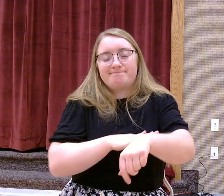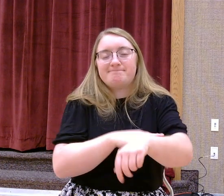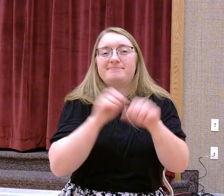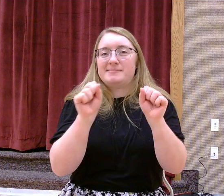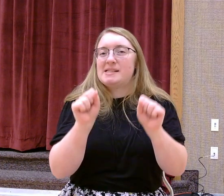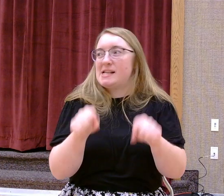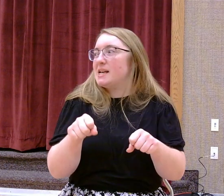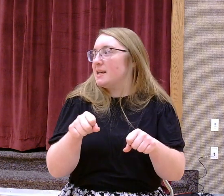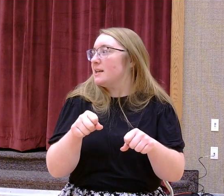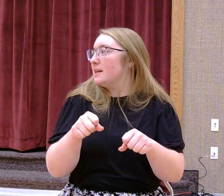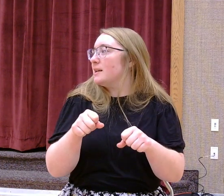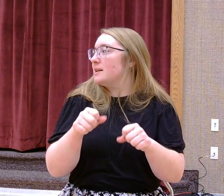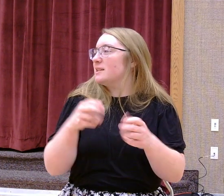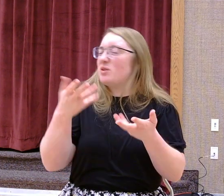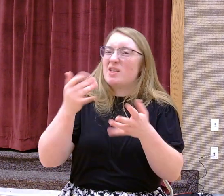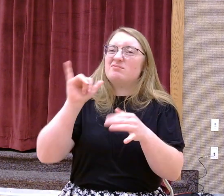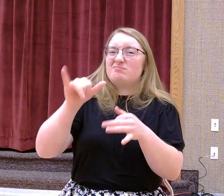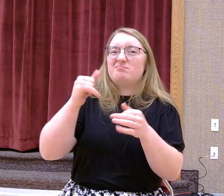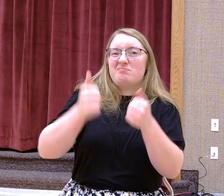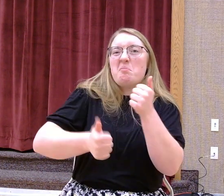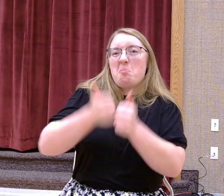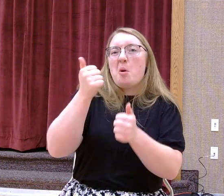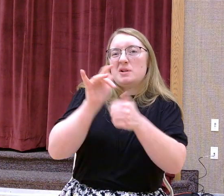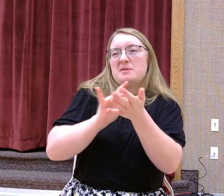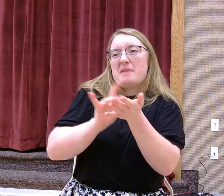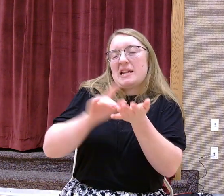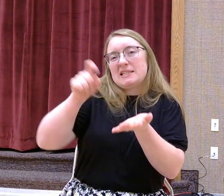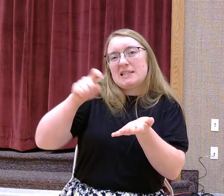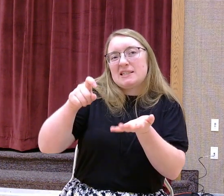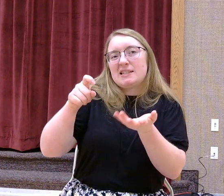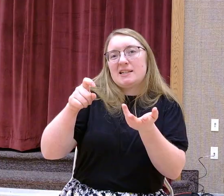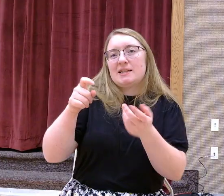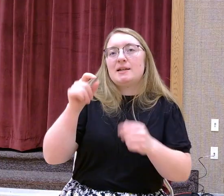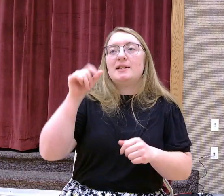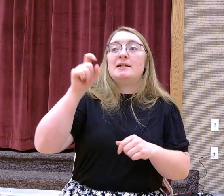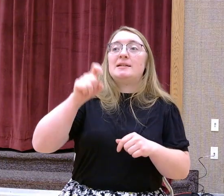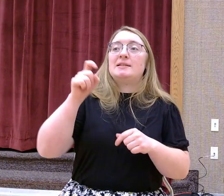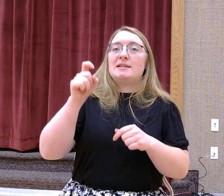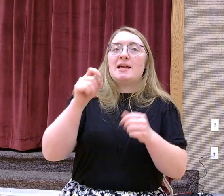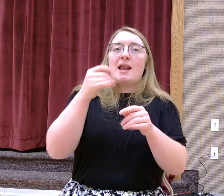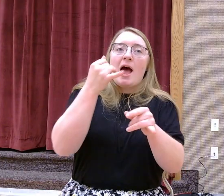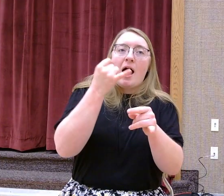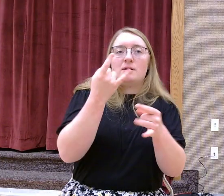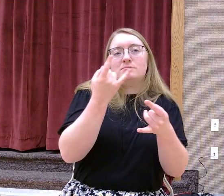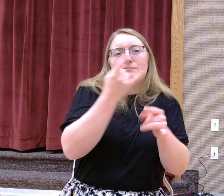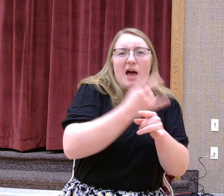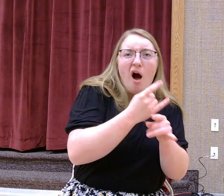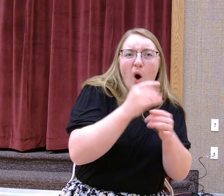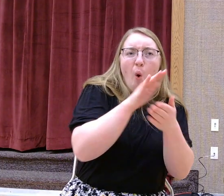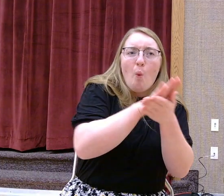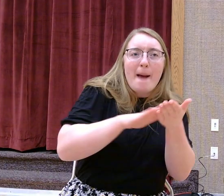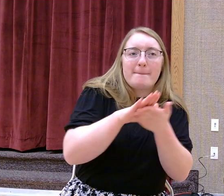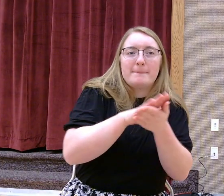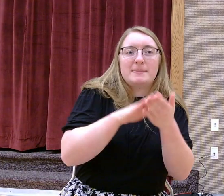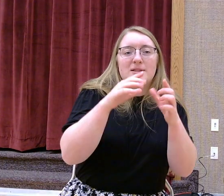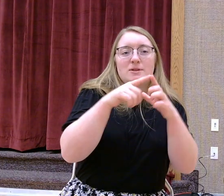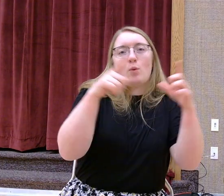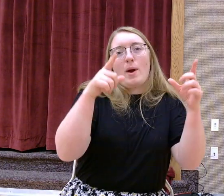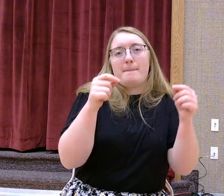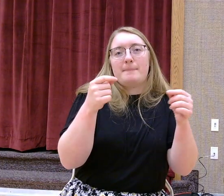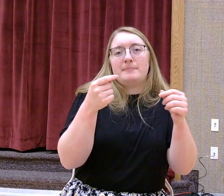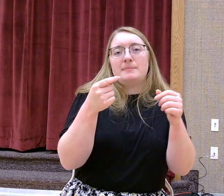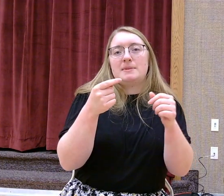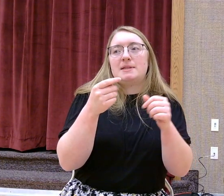any other medicines that you're really gonna need. Antiseptic wipes, alcohol wipes, non-latex